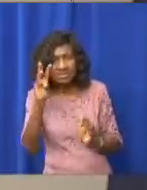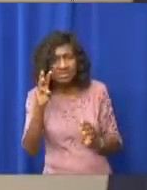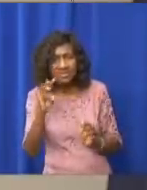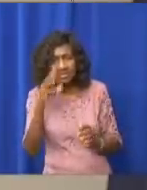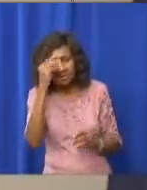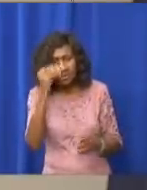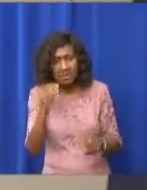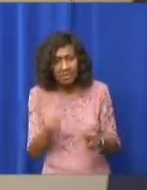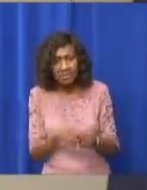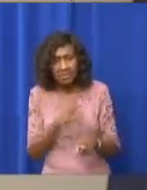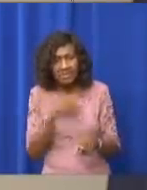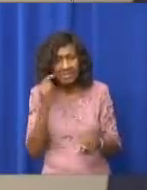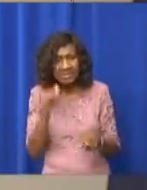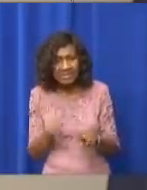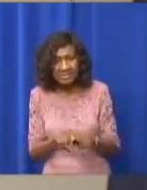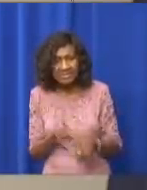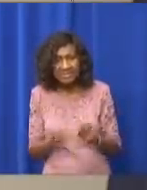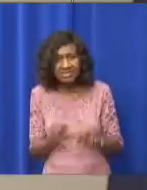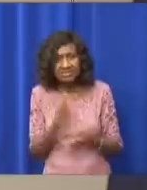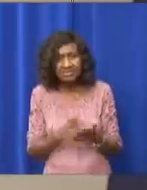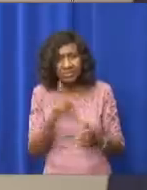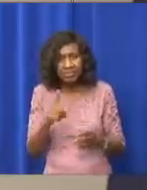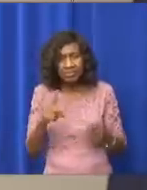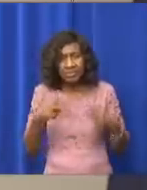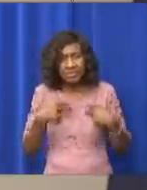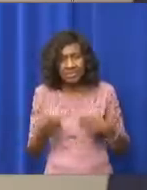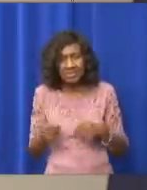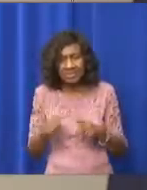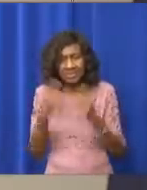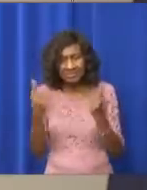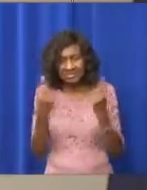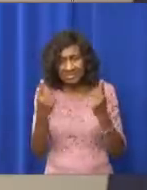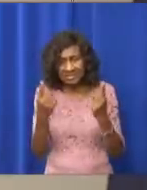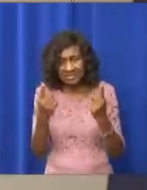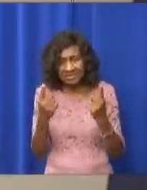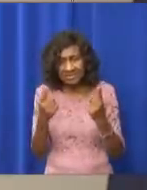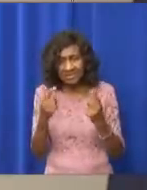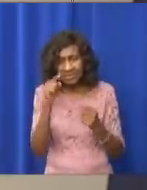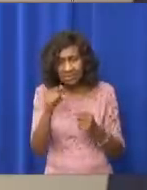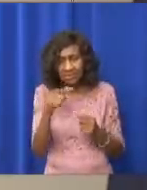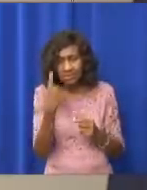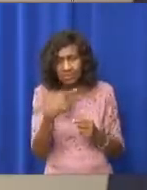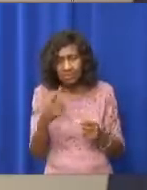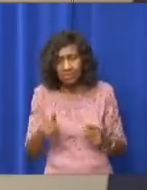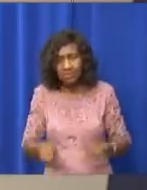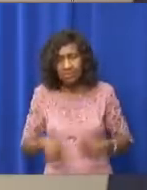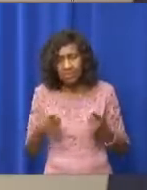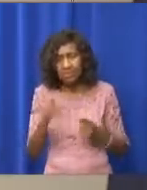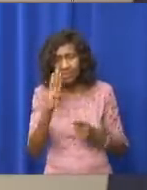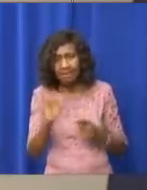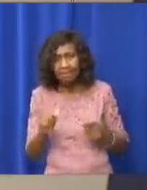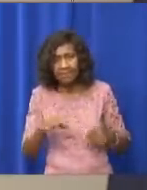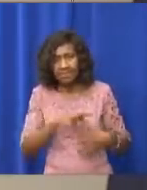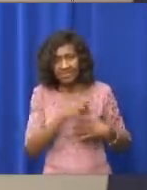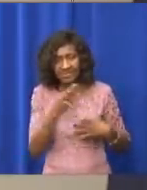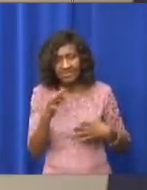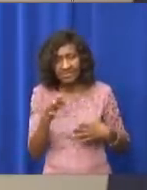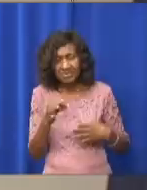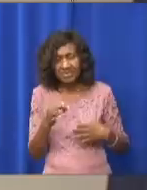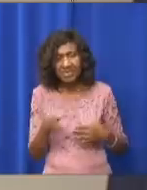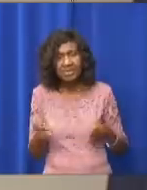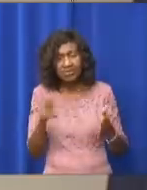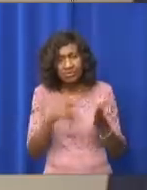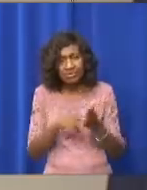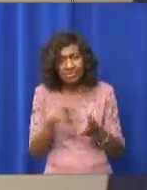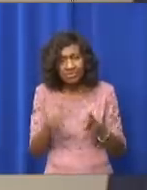Brothers and sisters, if someone is caught in a sin, you who live by spirit should restore that person gently,